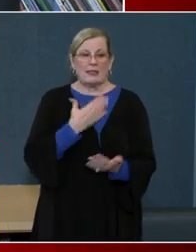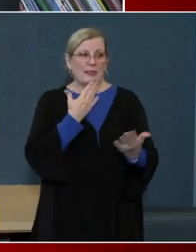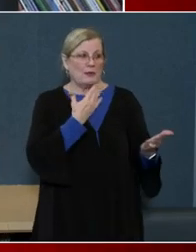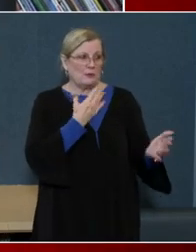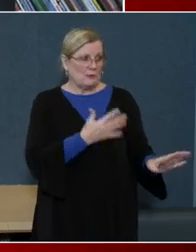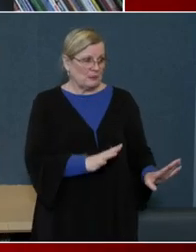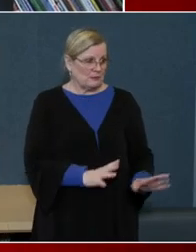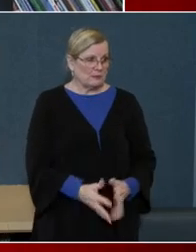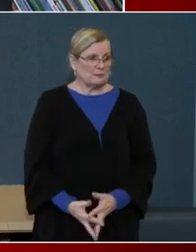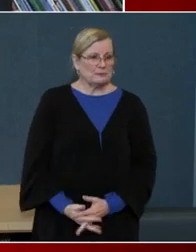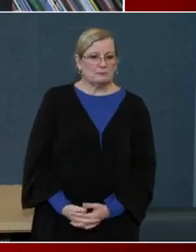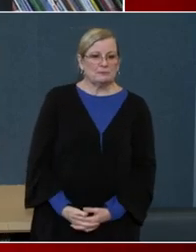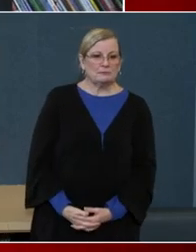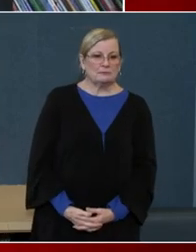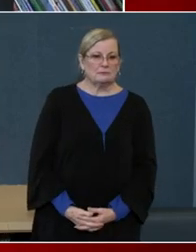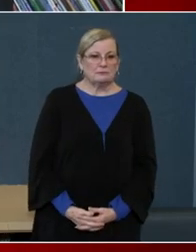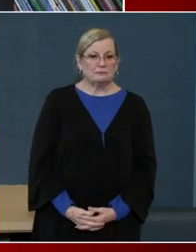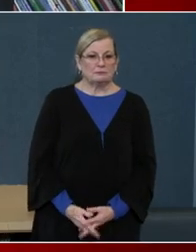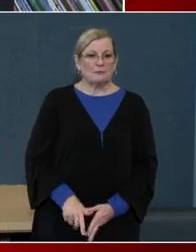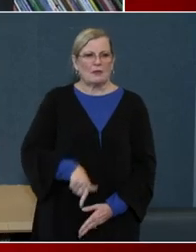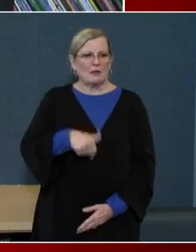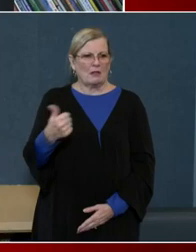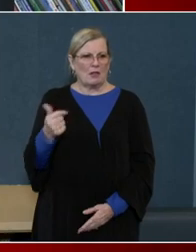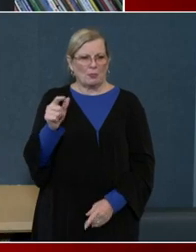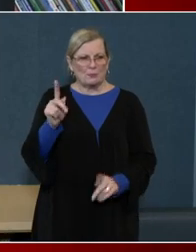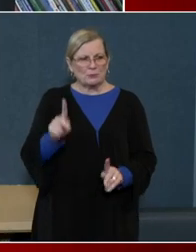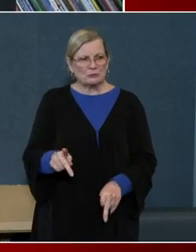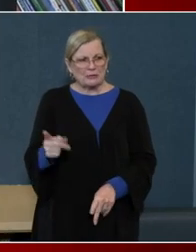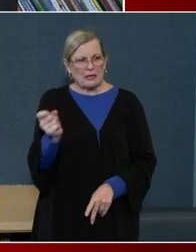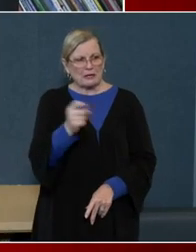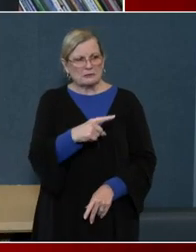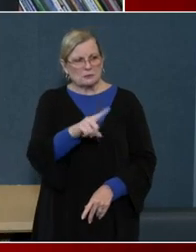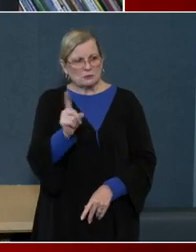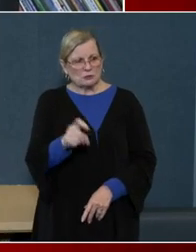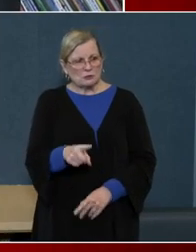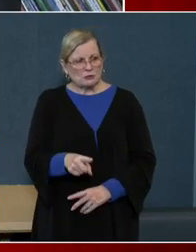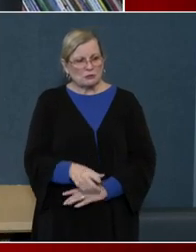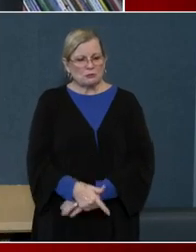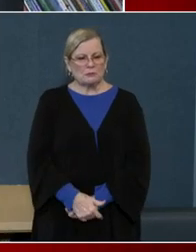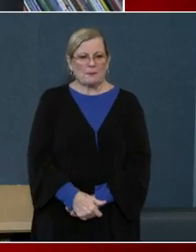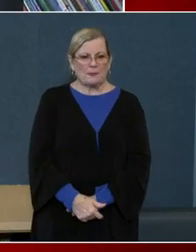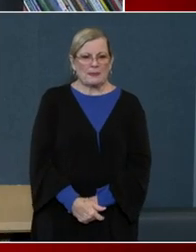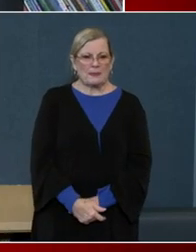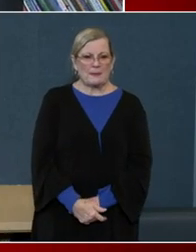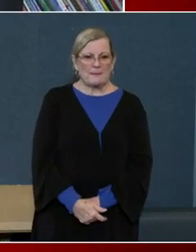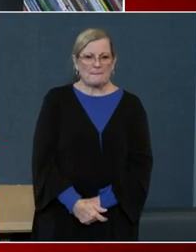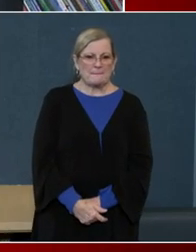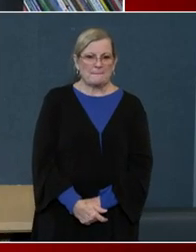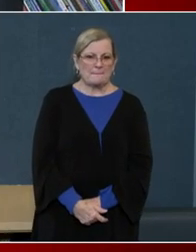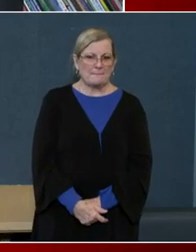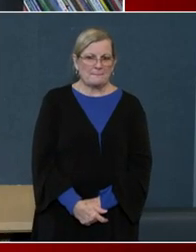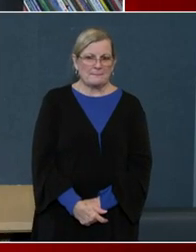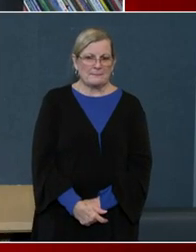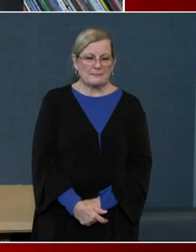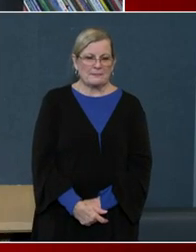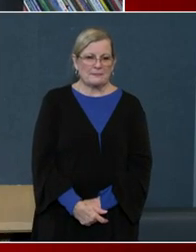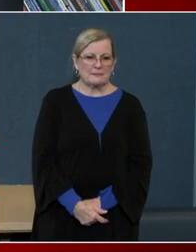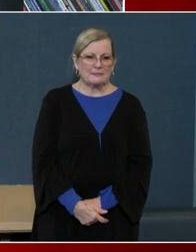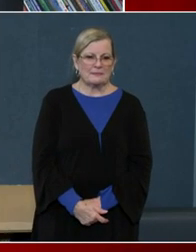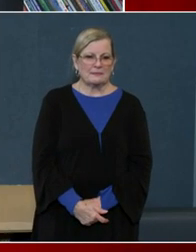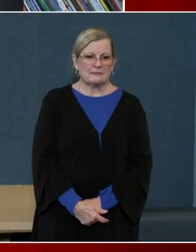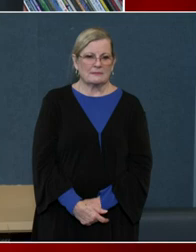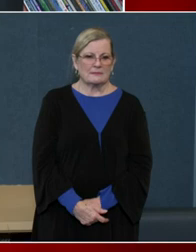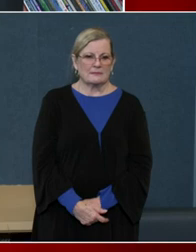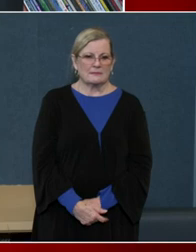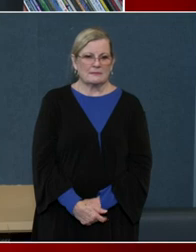Yes. Councilmember McDuffie said that he wanted to start a task force, proposed a task force for reparations